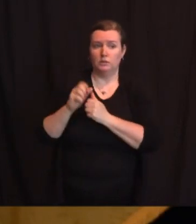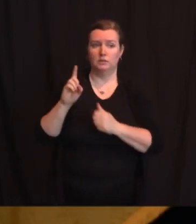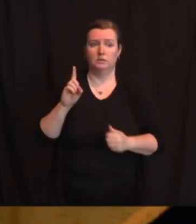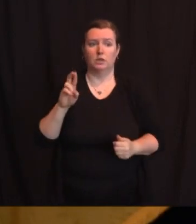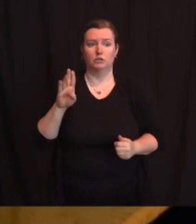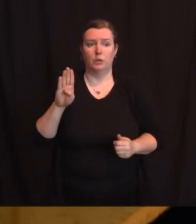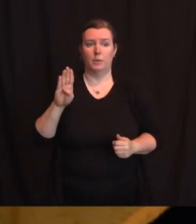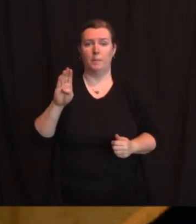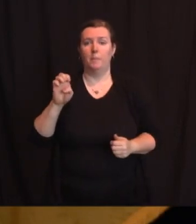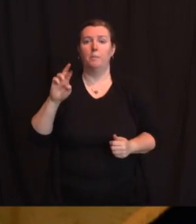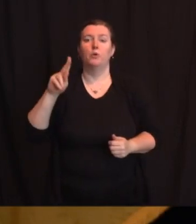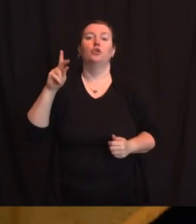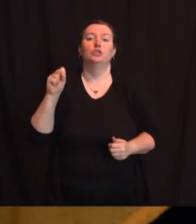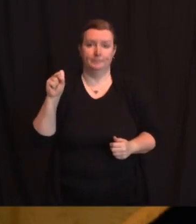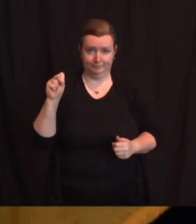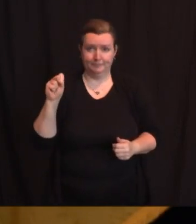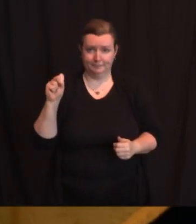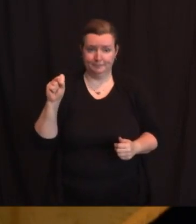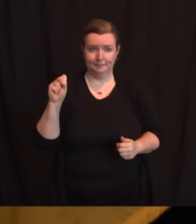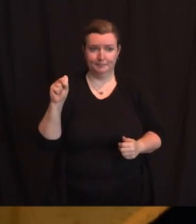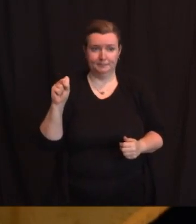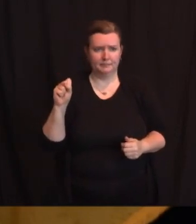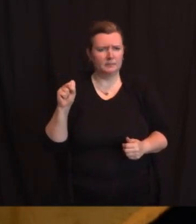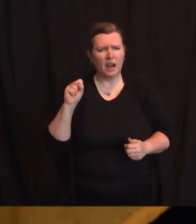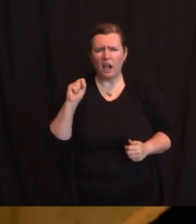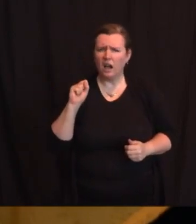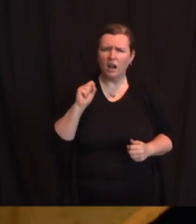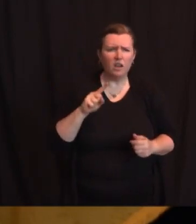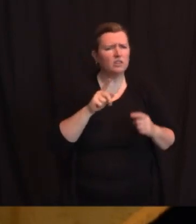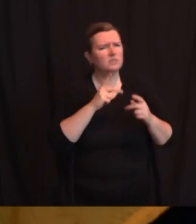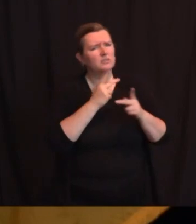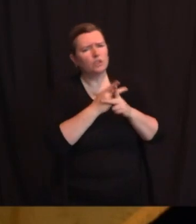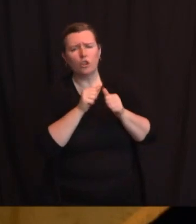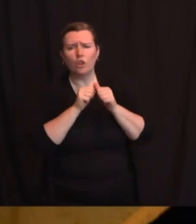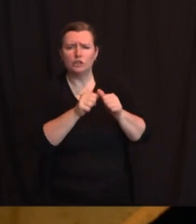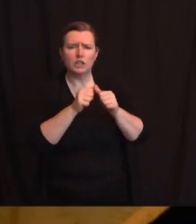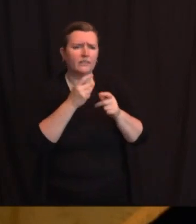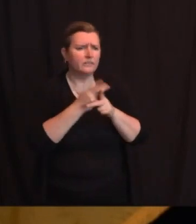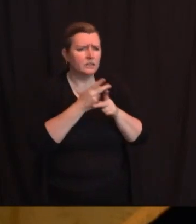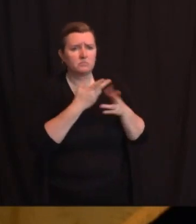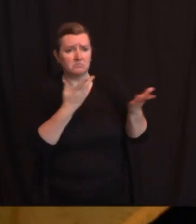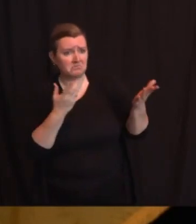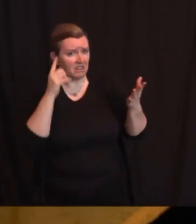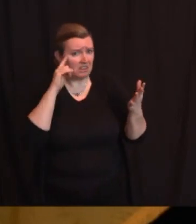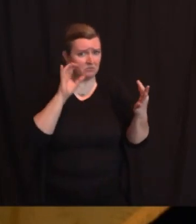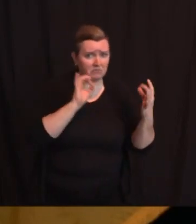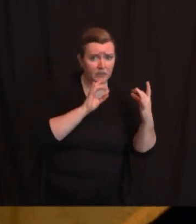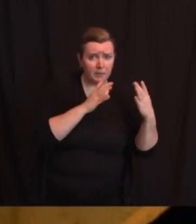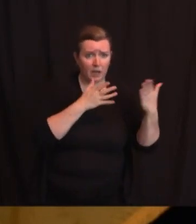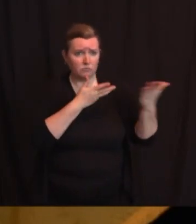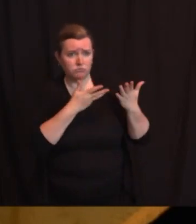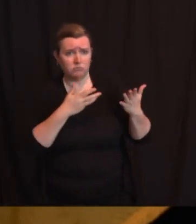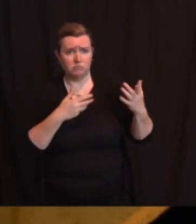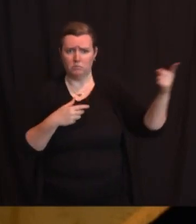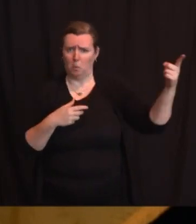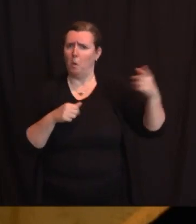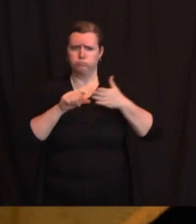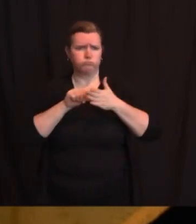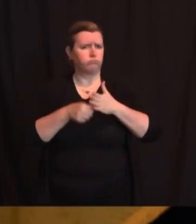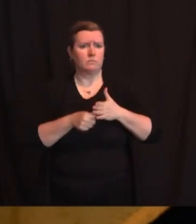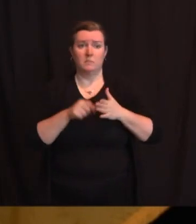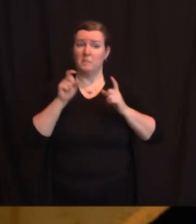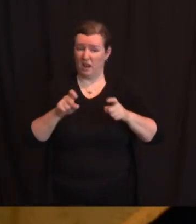advice on our long-term care plans. She emphasized the need to test everyone,